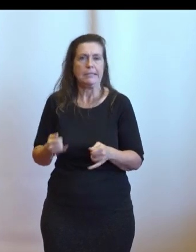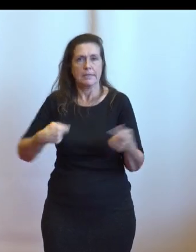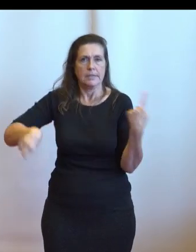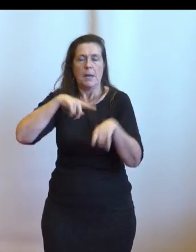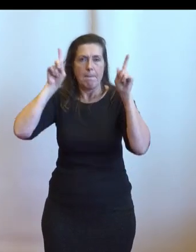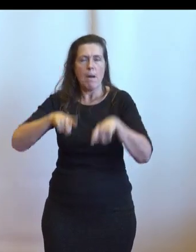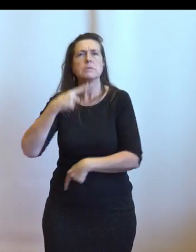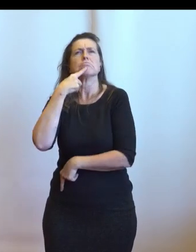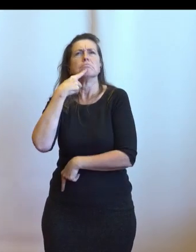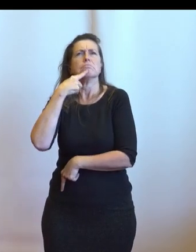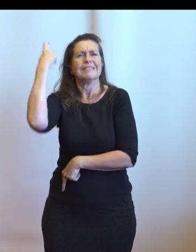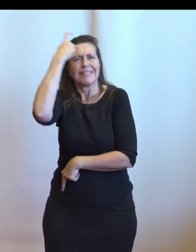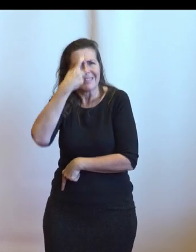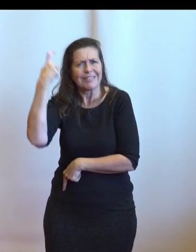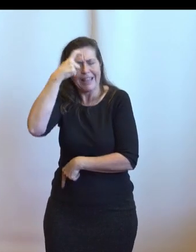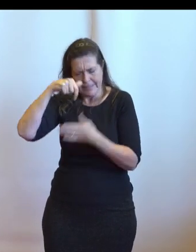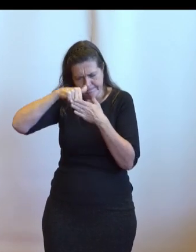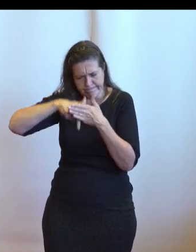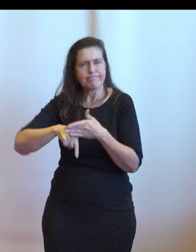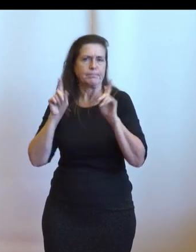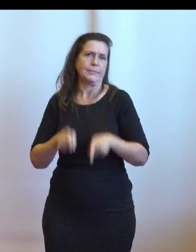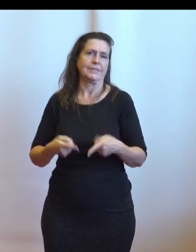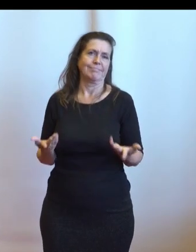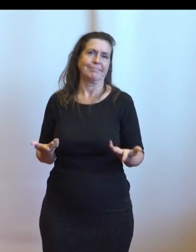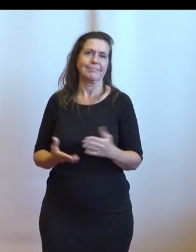And you can play around with the variables.